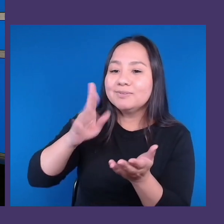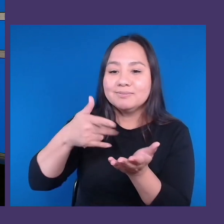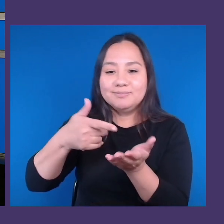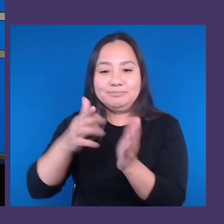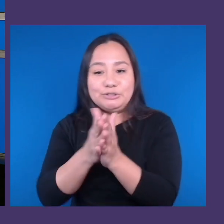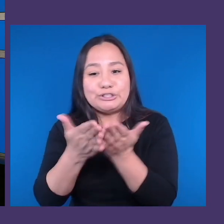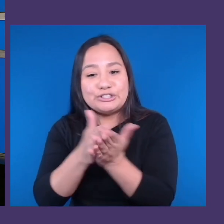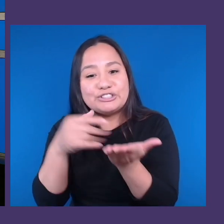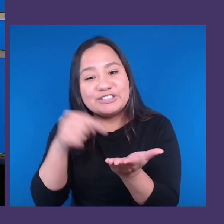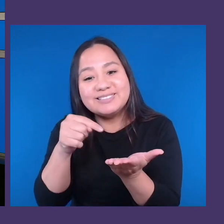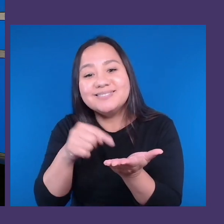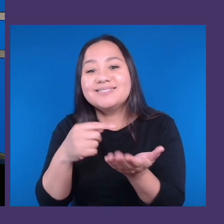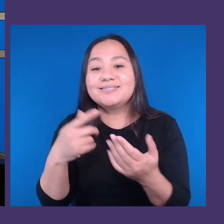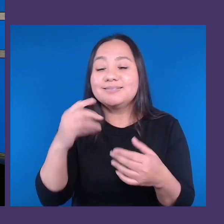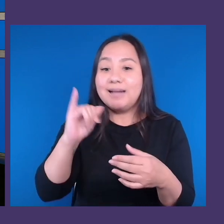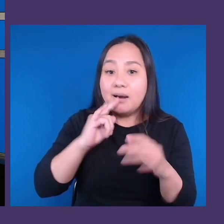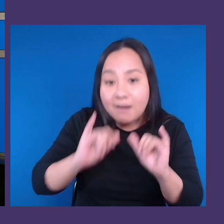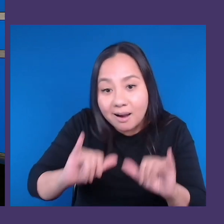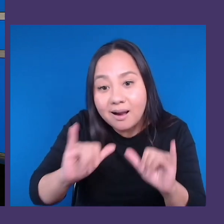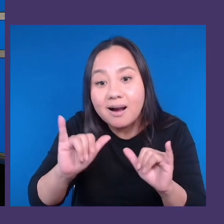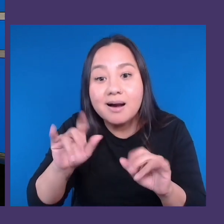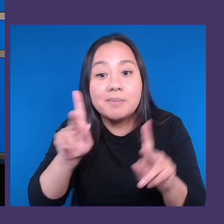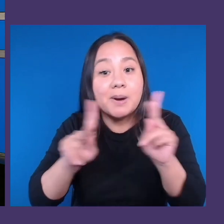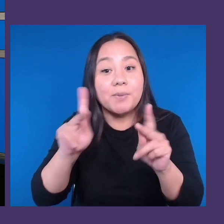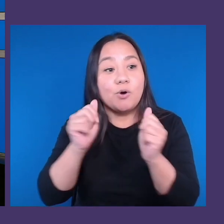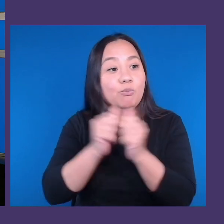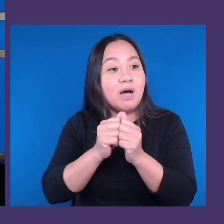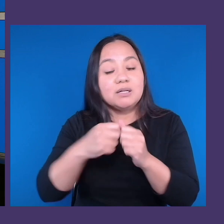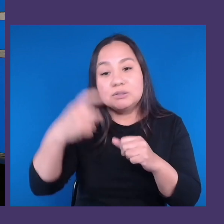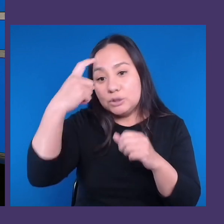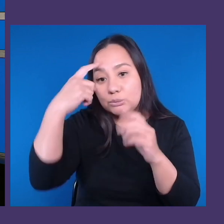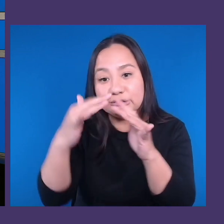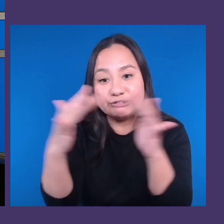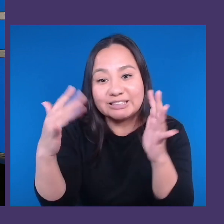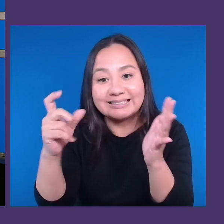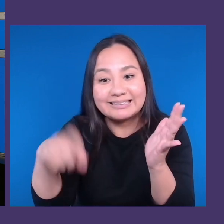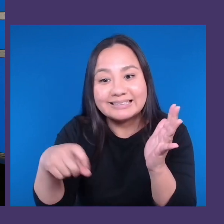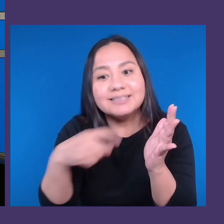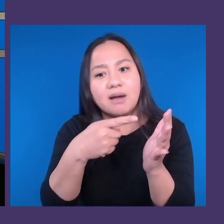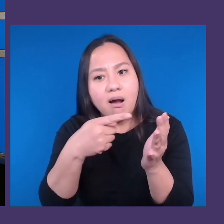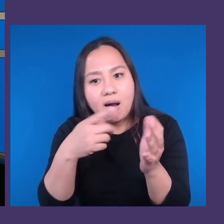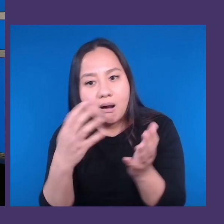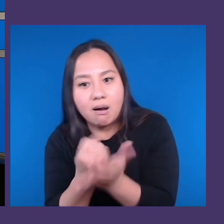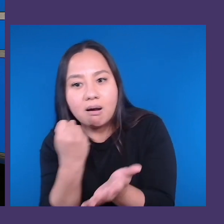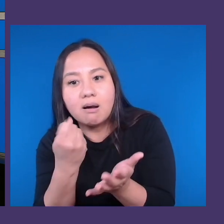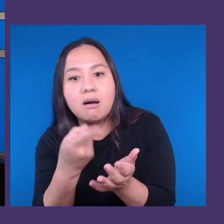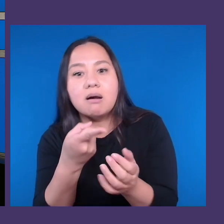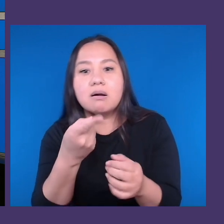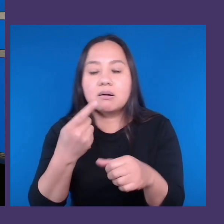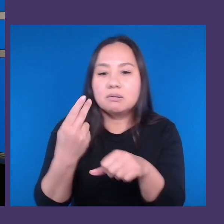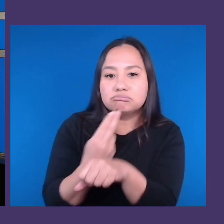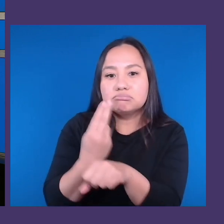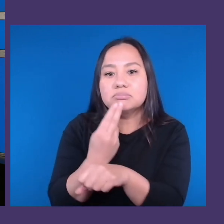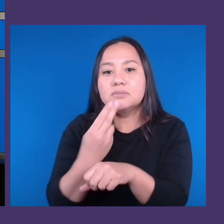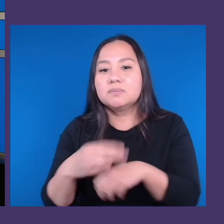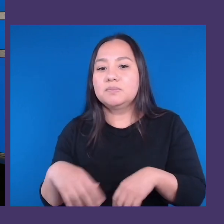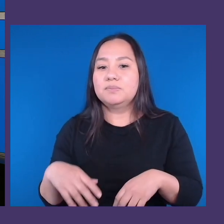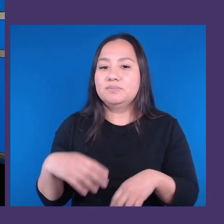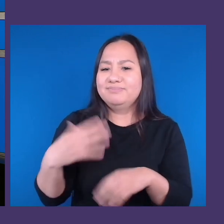people with neurodiversity needs, put it to work. Use a co-pilot. It's even in some ways more